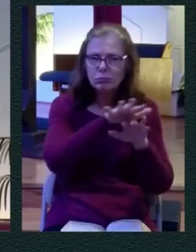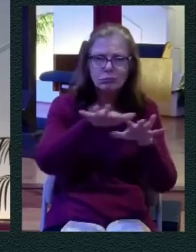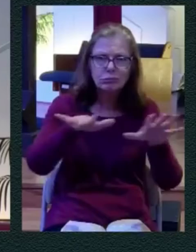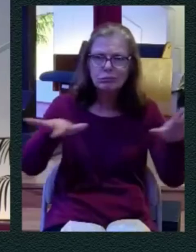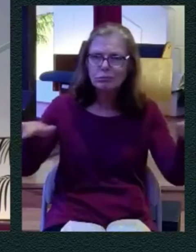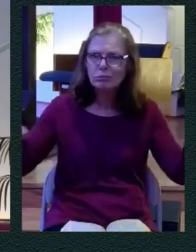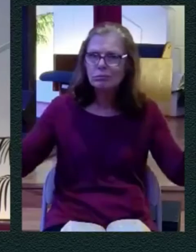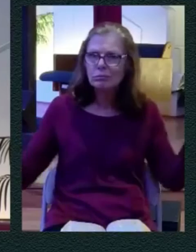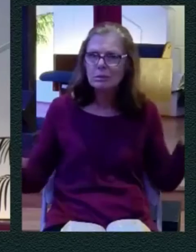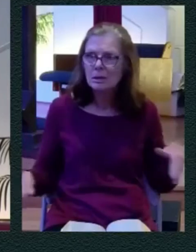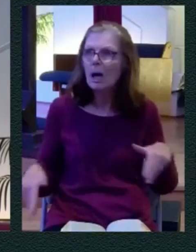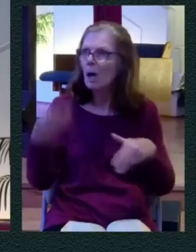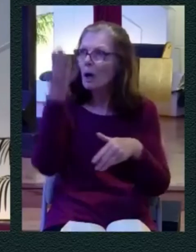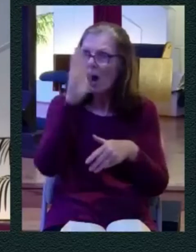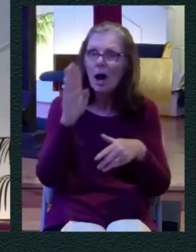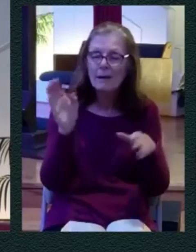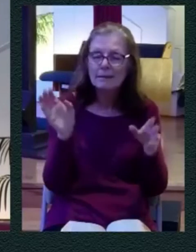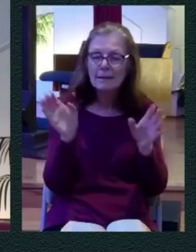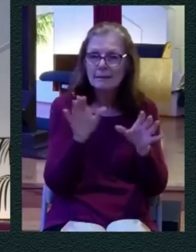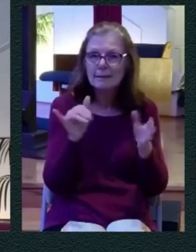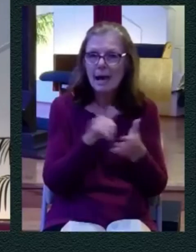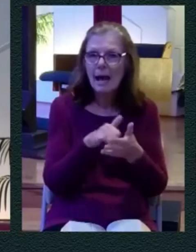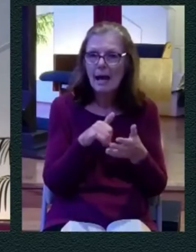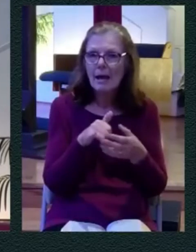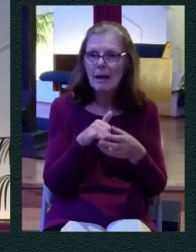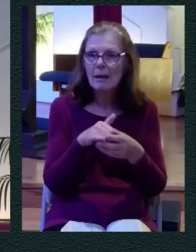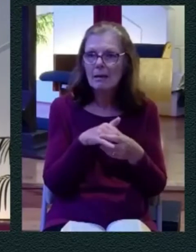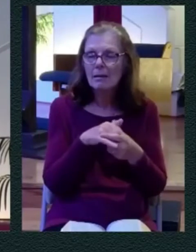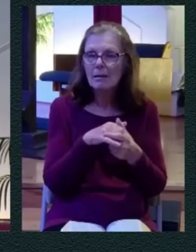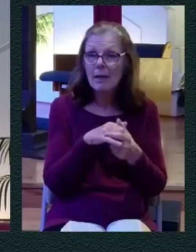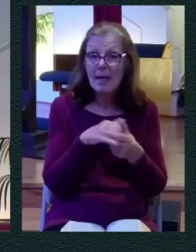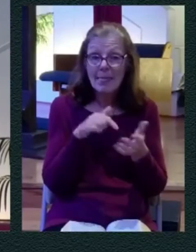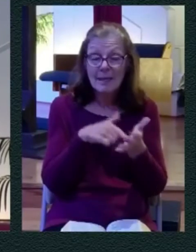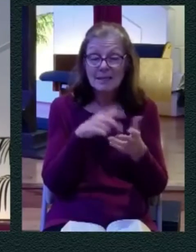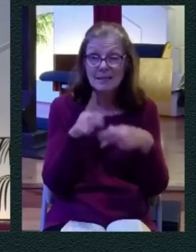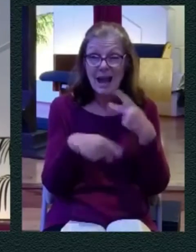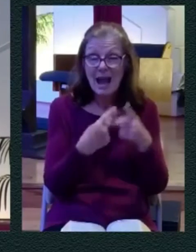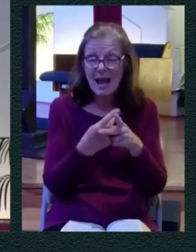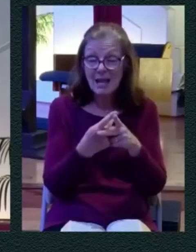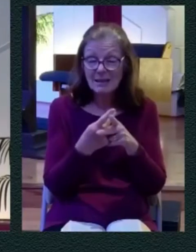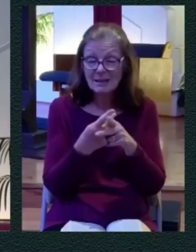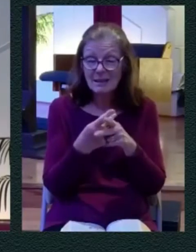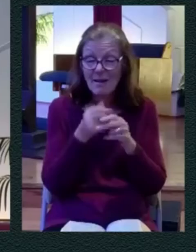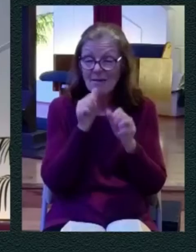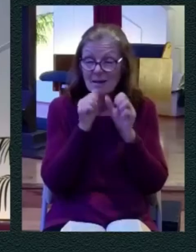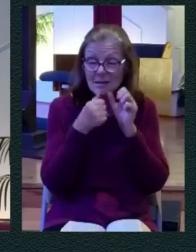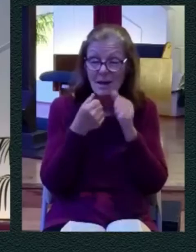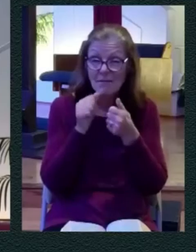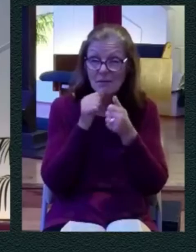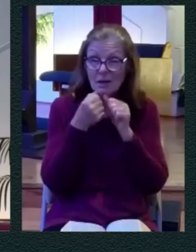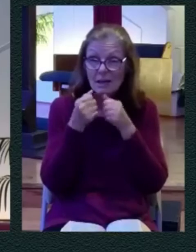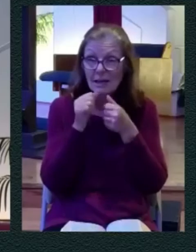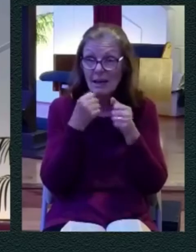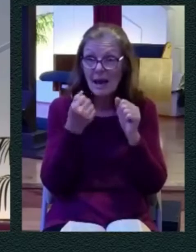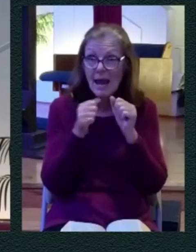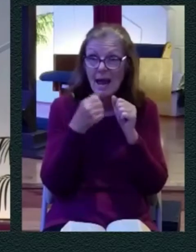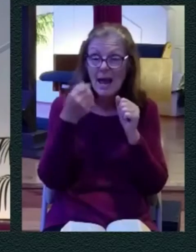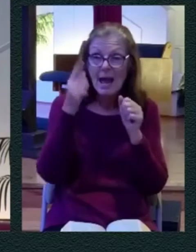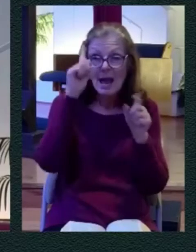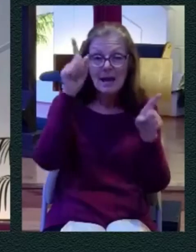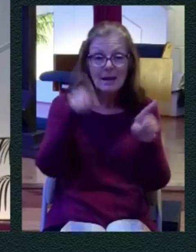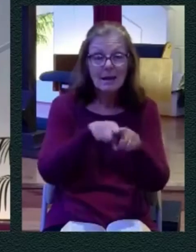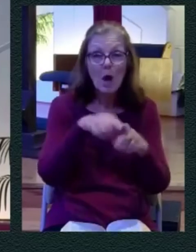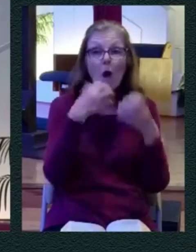ways. So we see this kind of suffering that comes from God's opposition and covenant curses. But that's not the whole